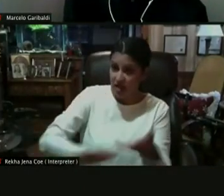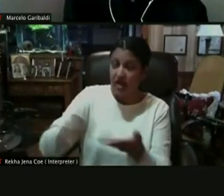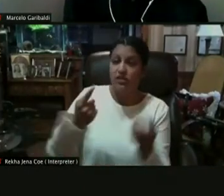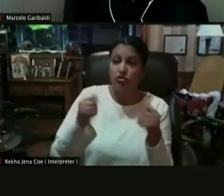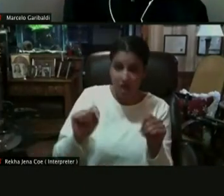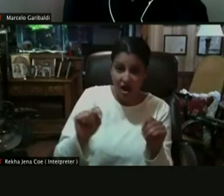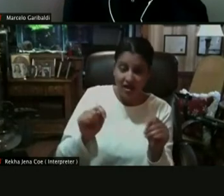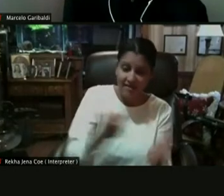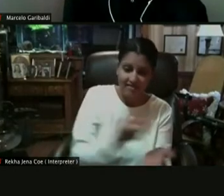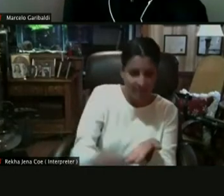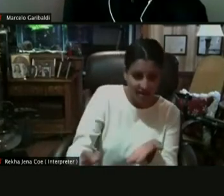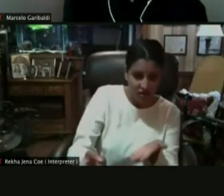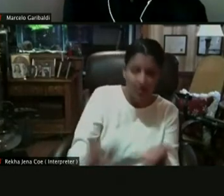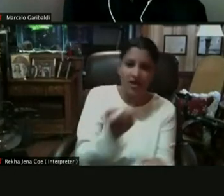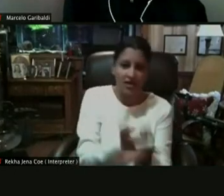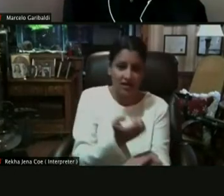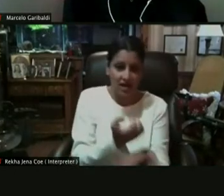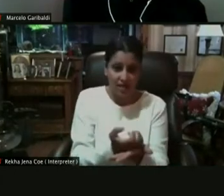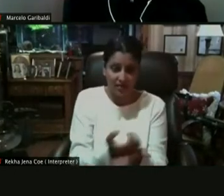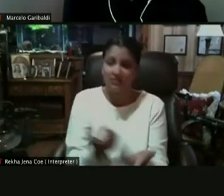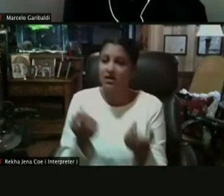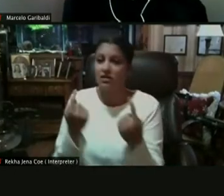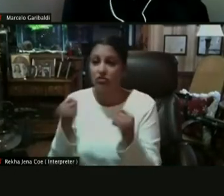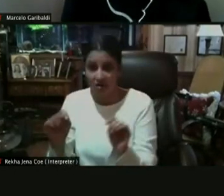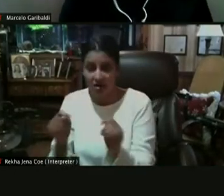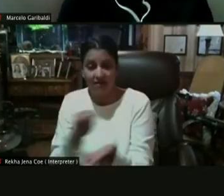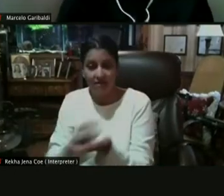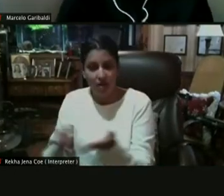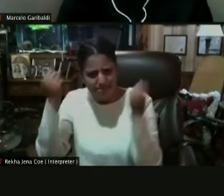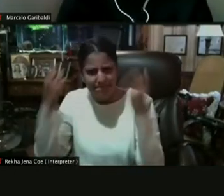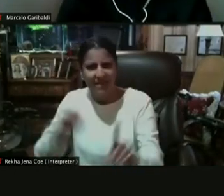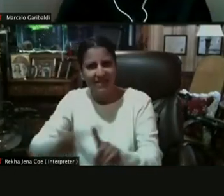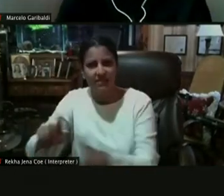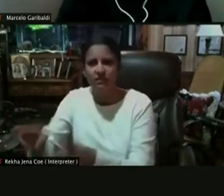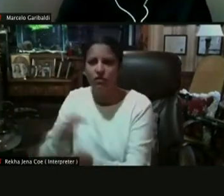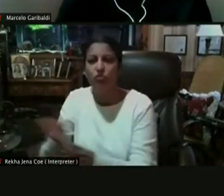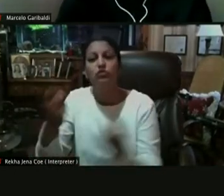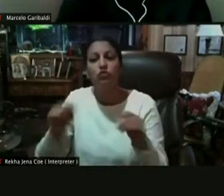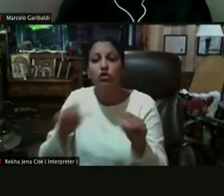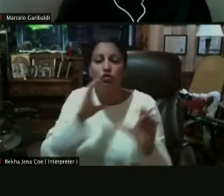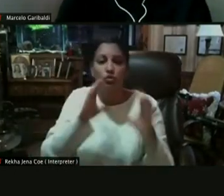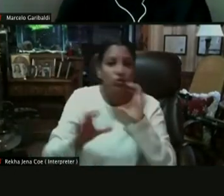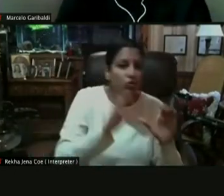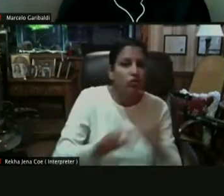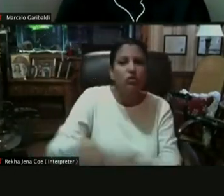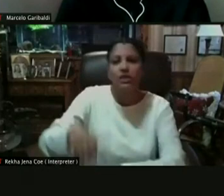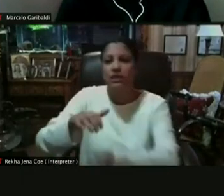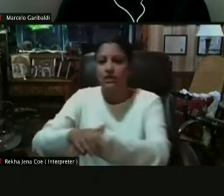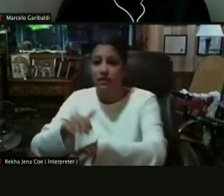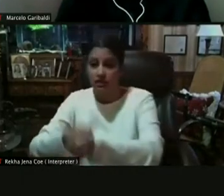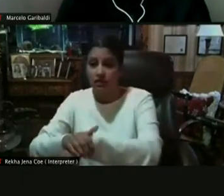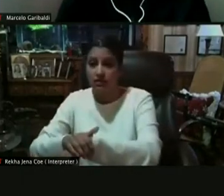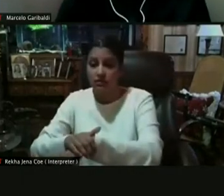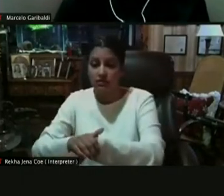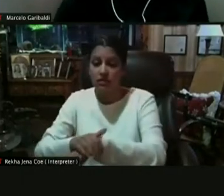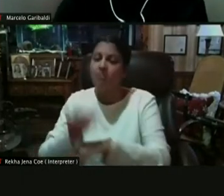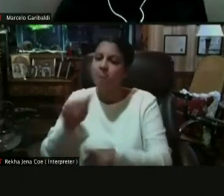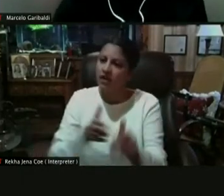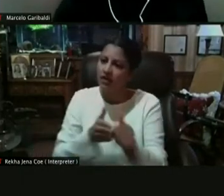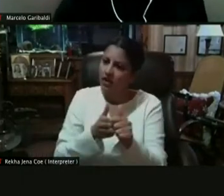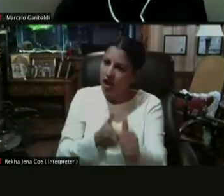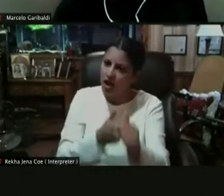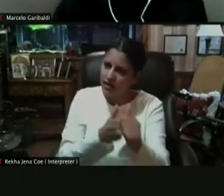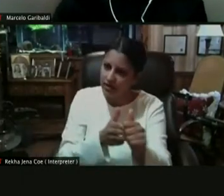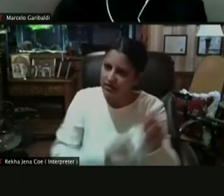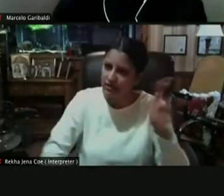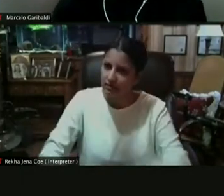failed at many of the other things. So we talked about communication and language arts, and just having that guidance and people there